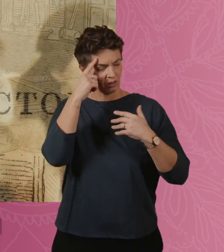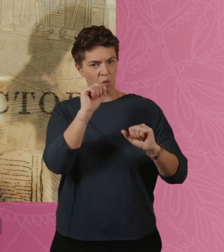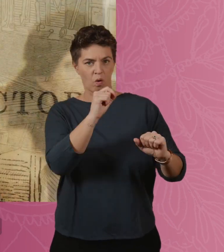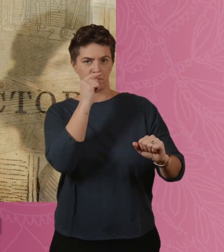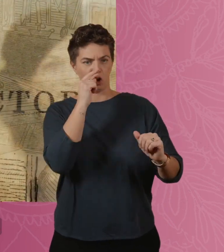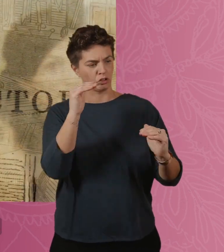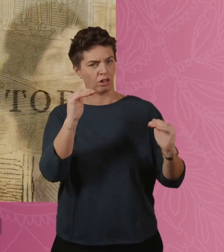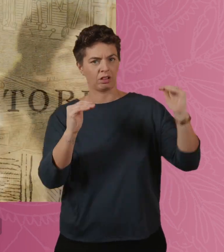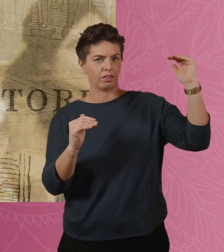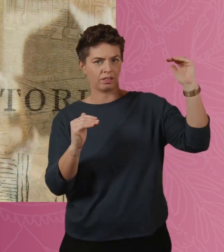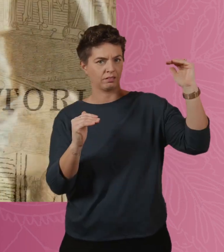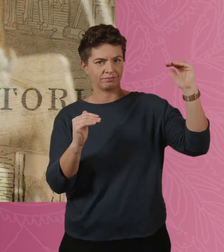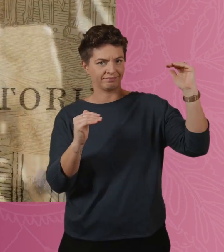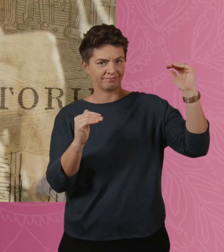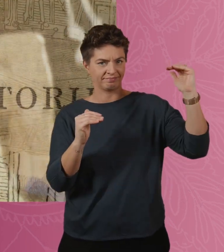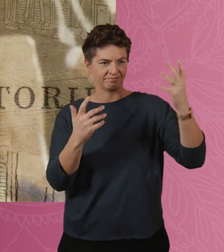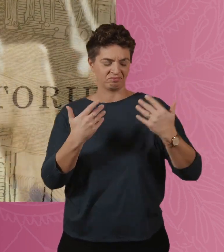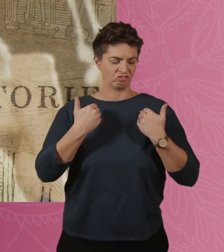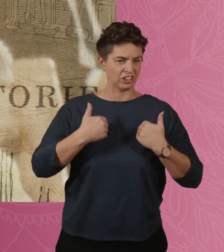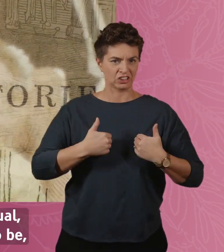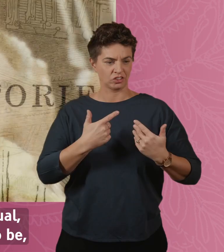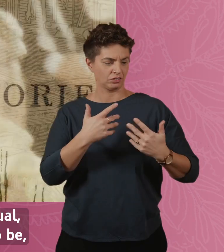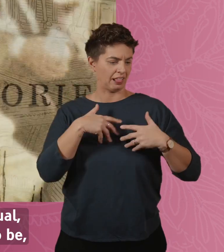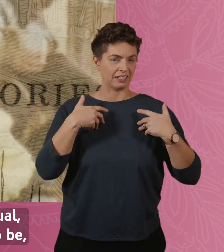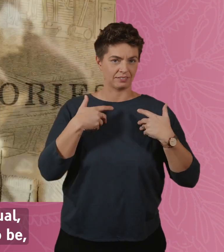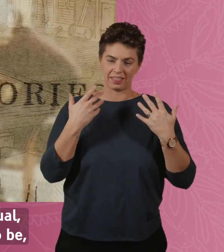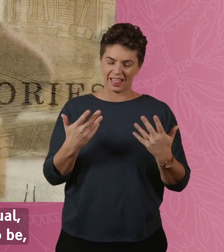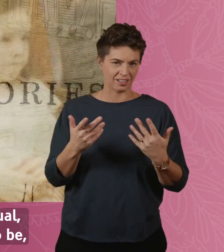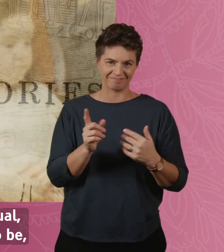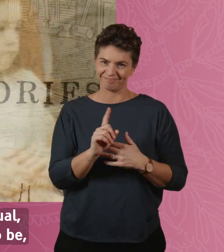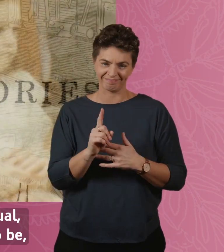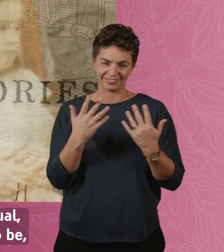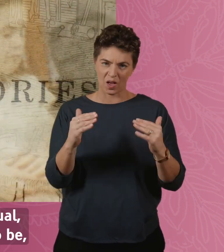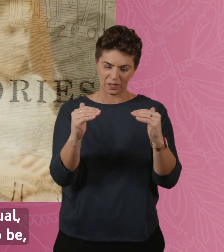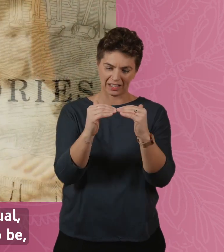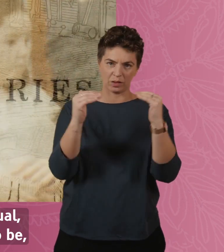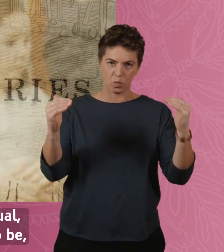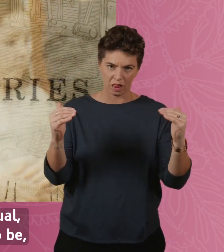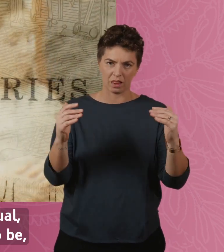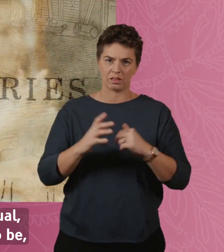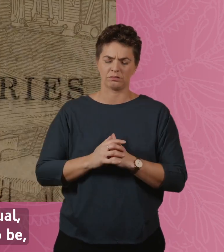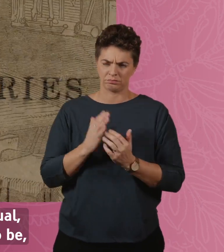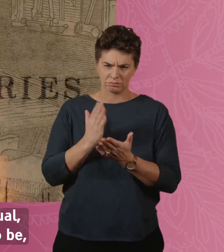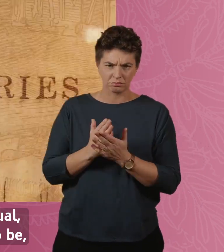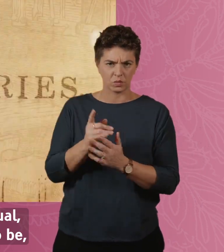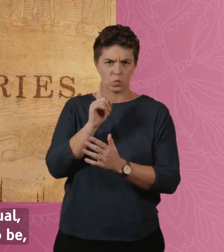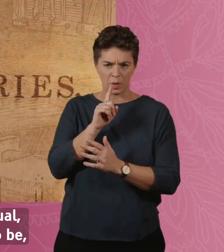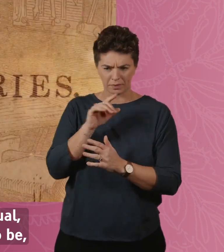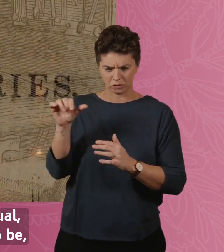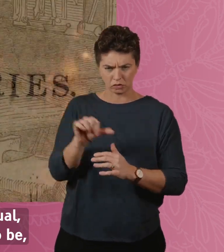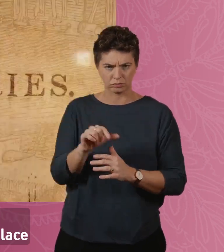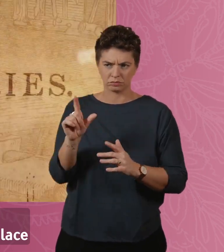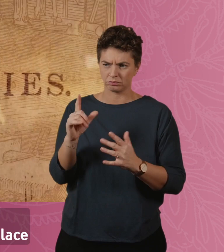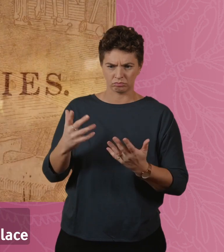means they're in high class, they're rich or whatever. But nowadays it's not, we're all equal. And especially women supposed to